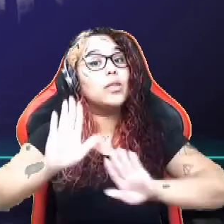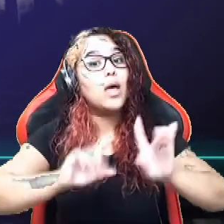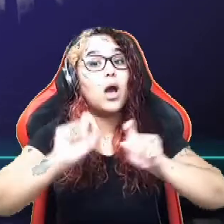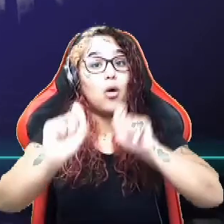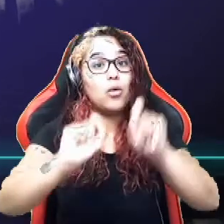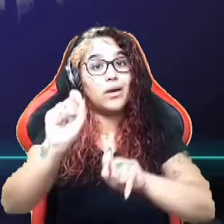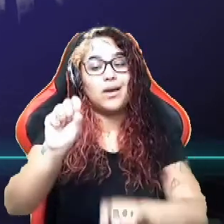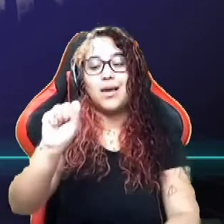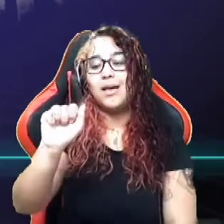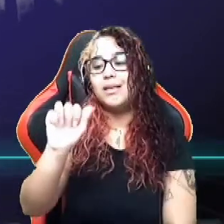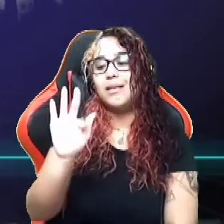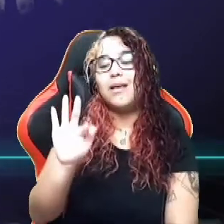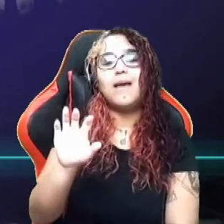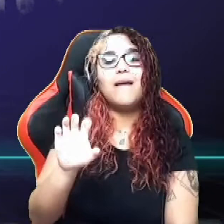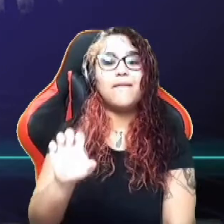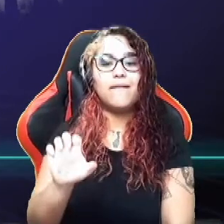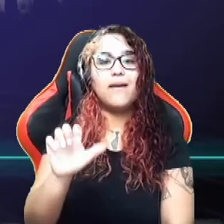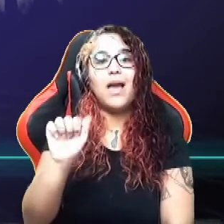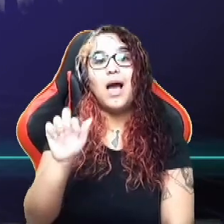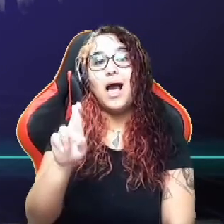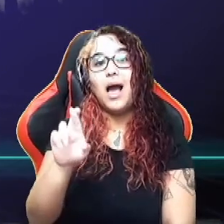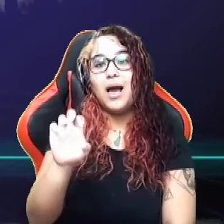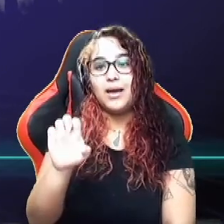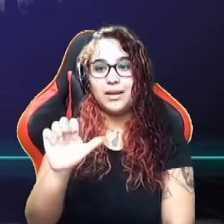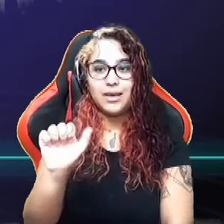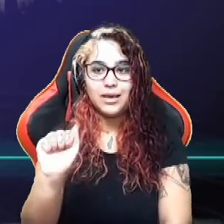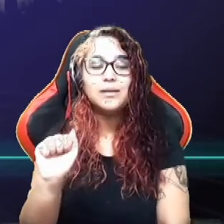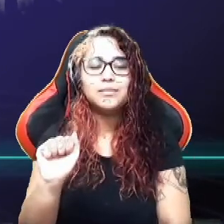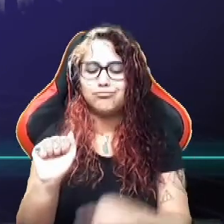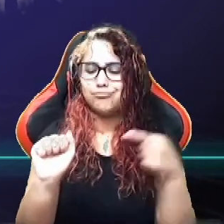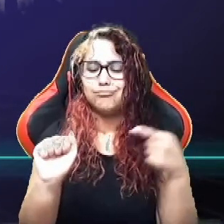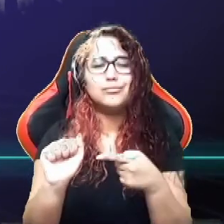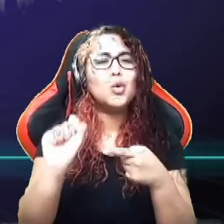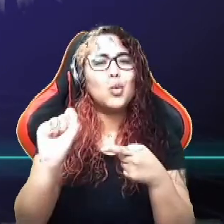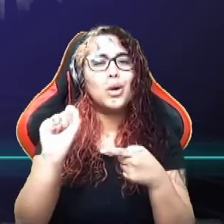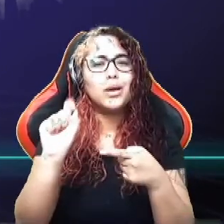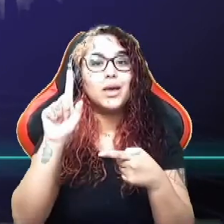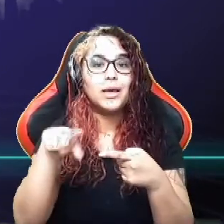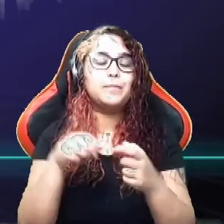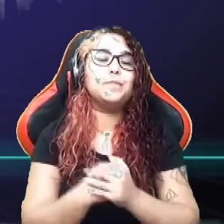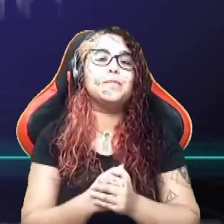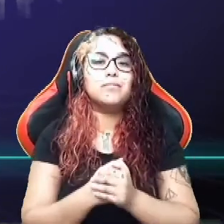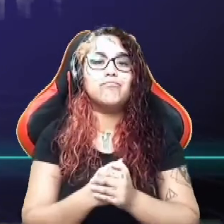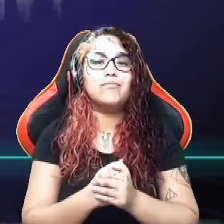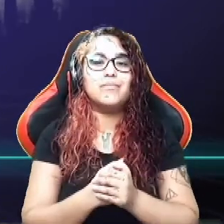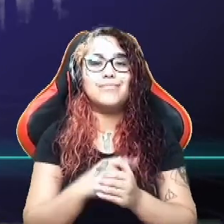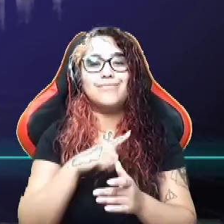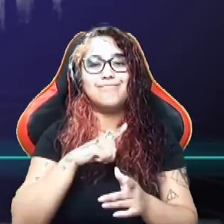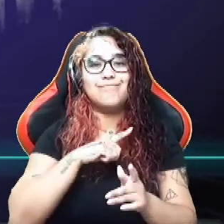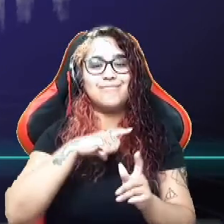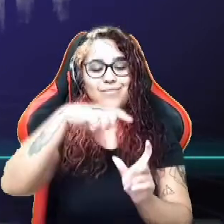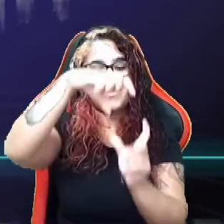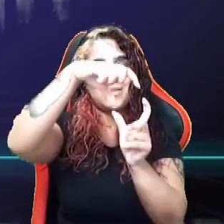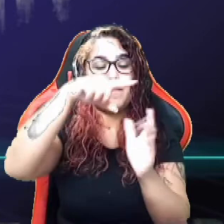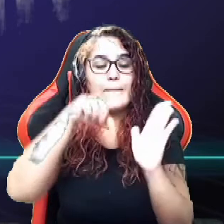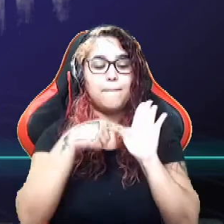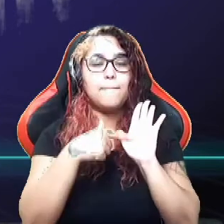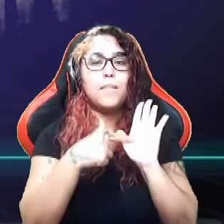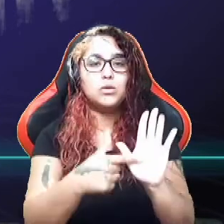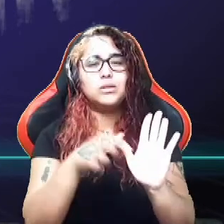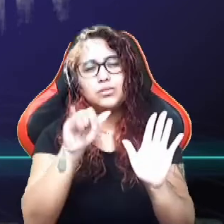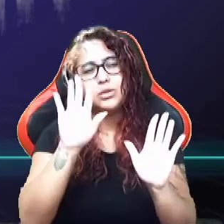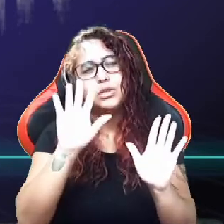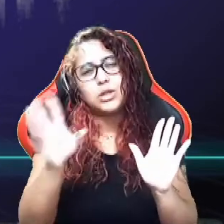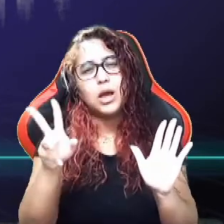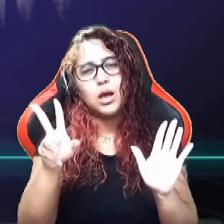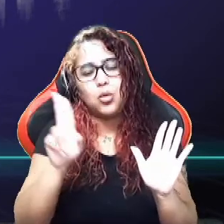And you need to be careful with the safe area when you write on top of a video. On the app interface, the face area